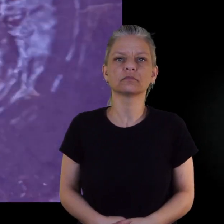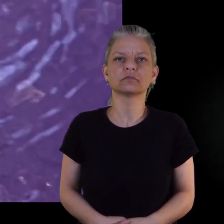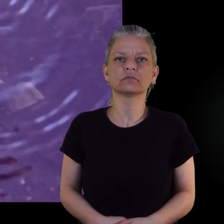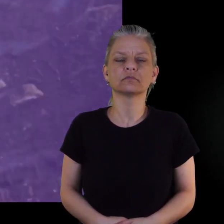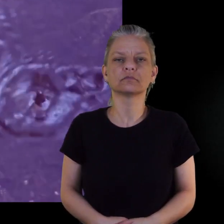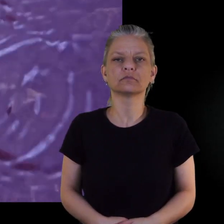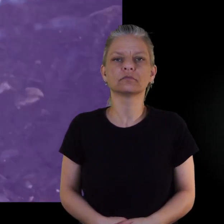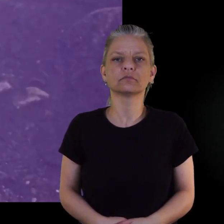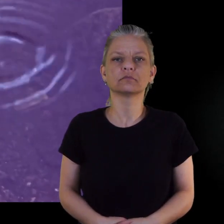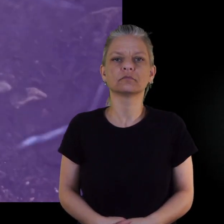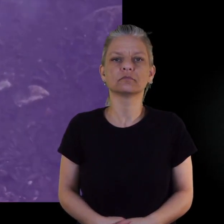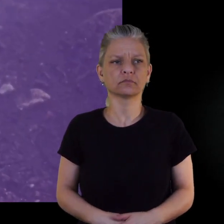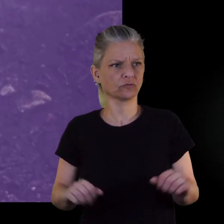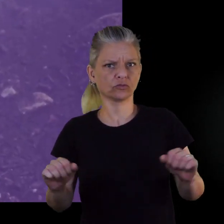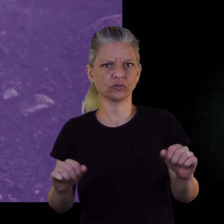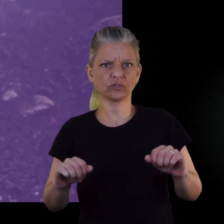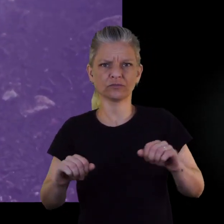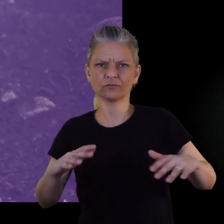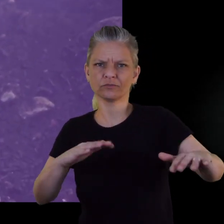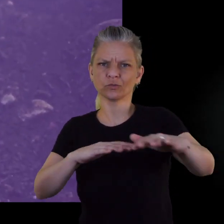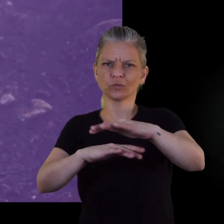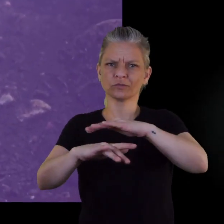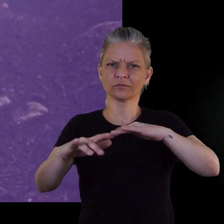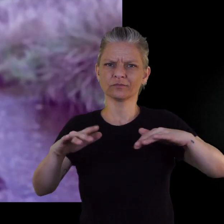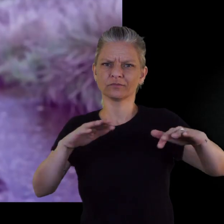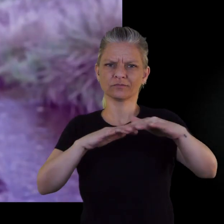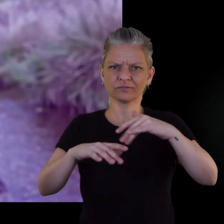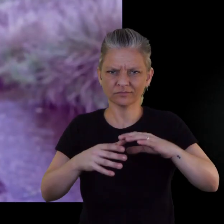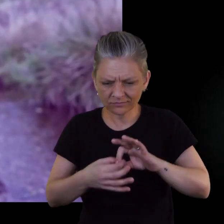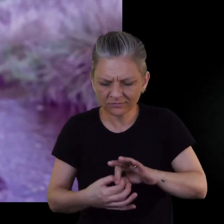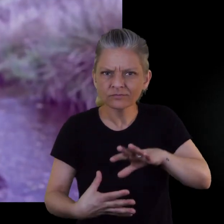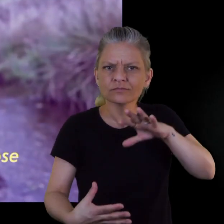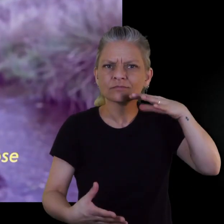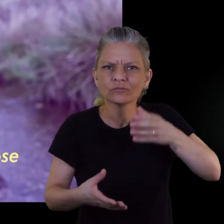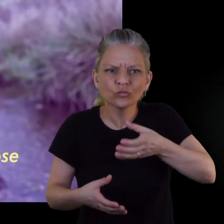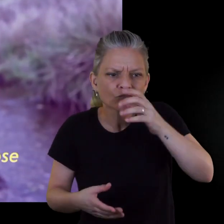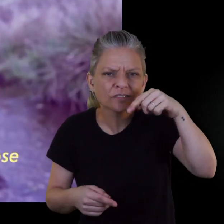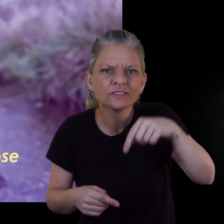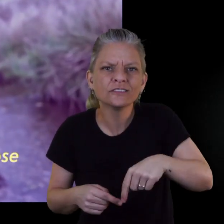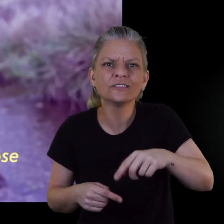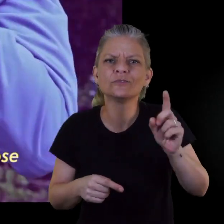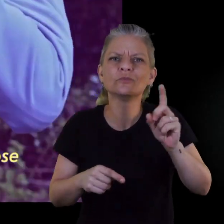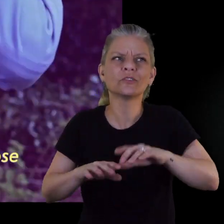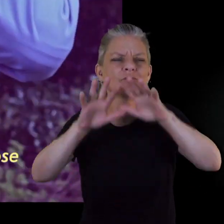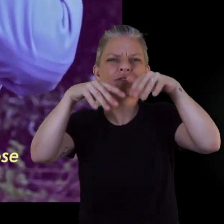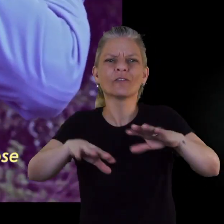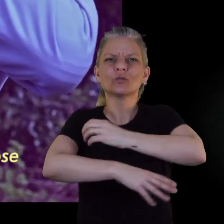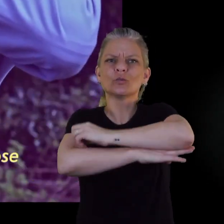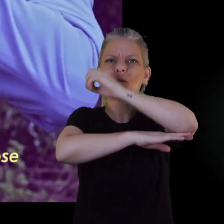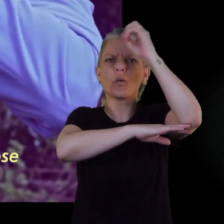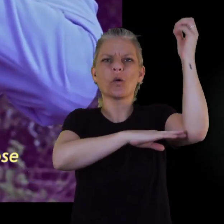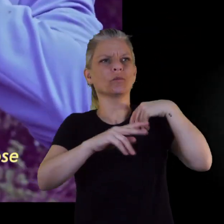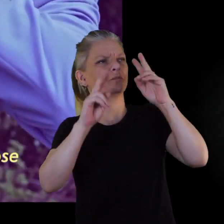And yet, the ocean parted her lips to drink the steel mask of dawn. I witnessed the iridescent carved